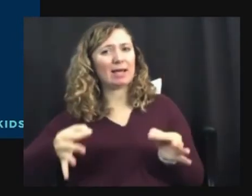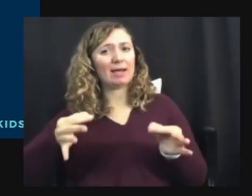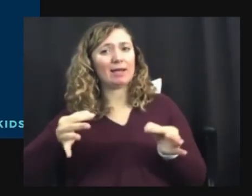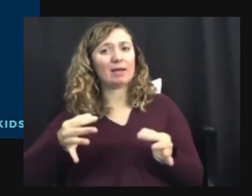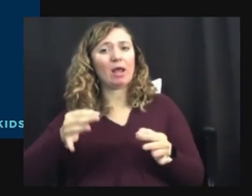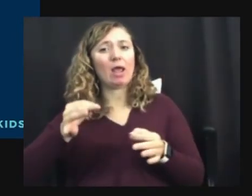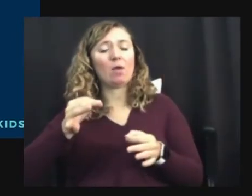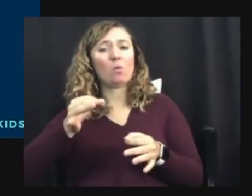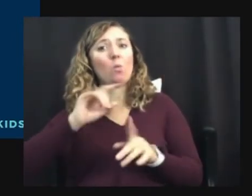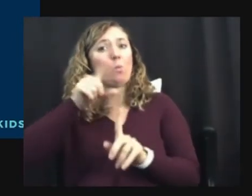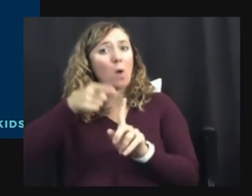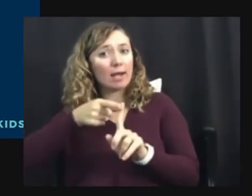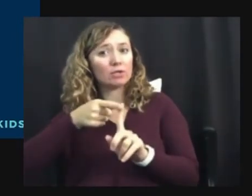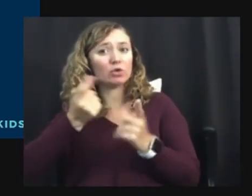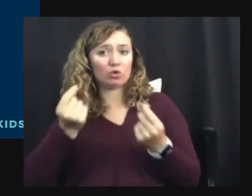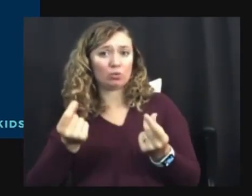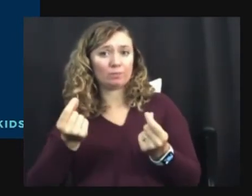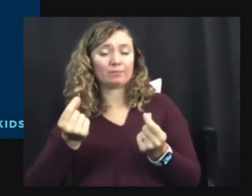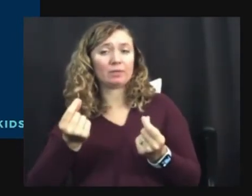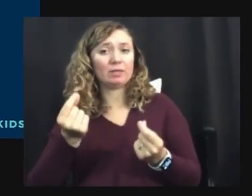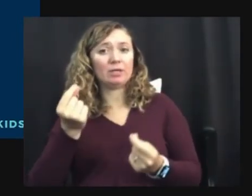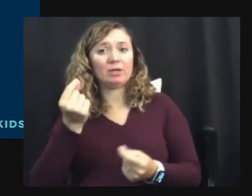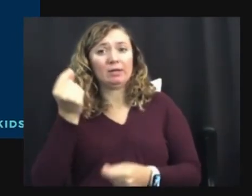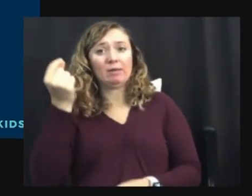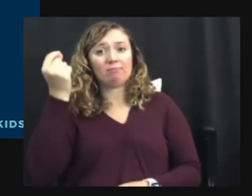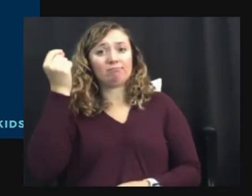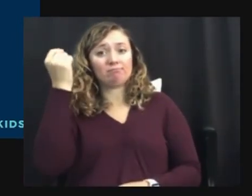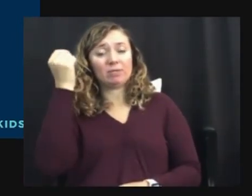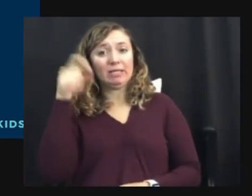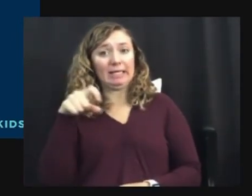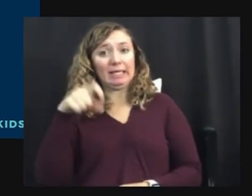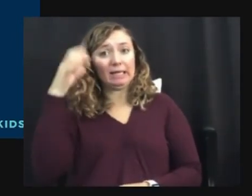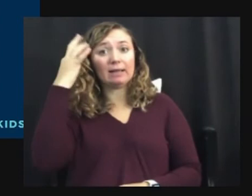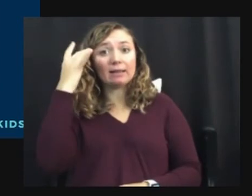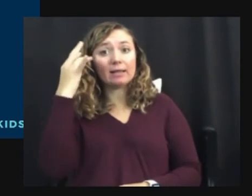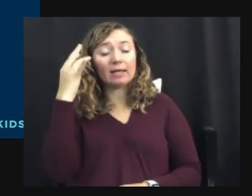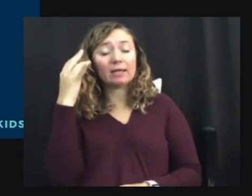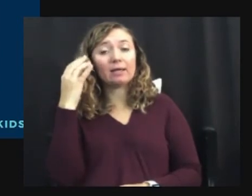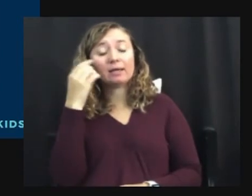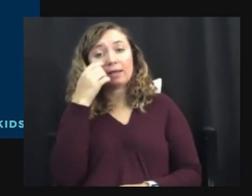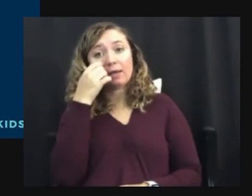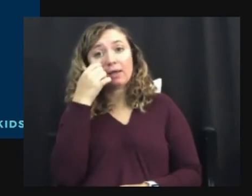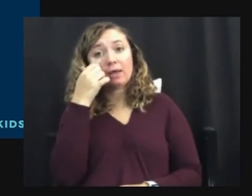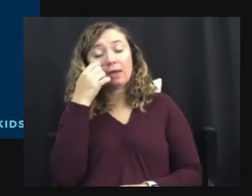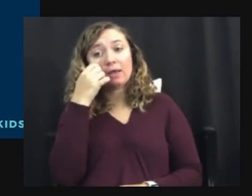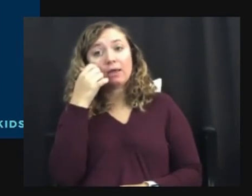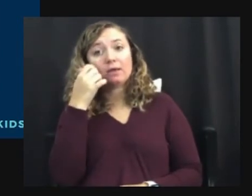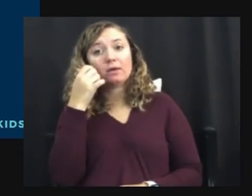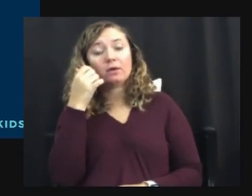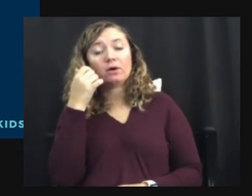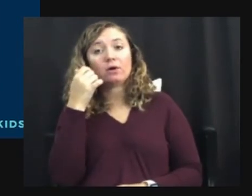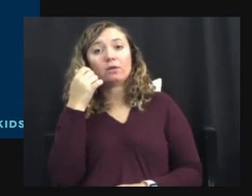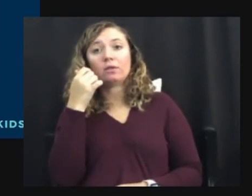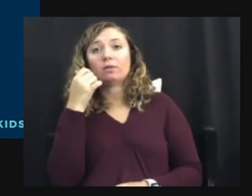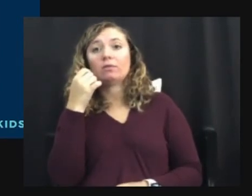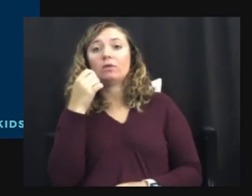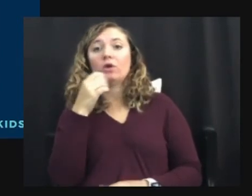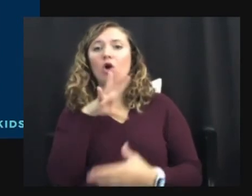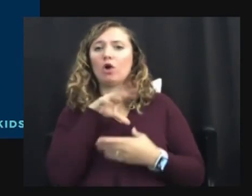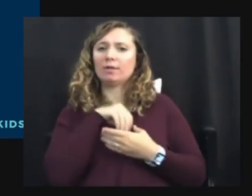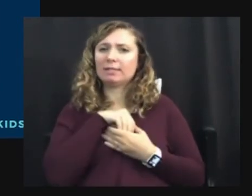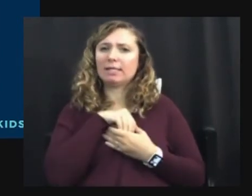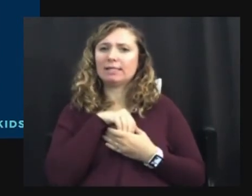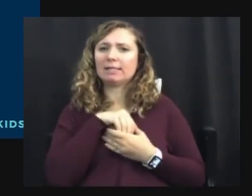child in therapy. And one thing you got to think about is, are they lagging or not